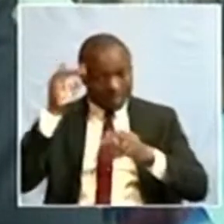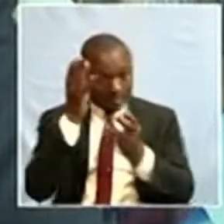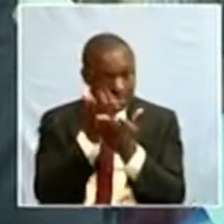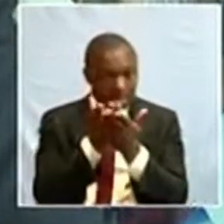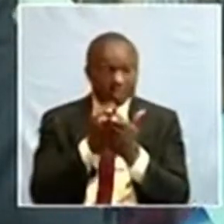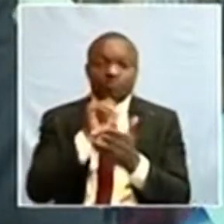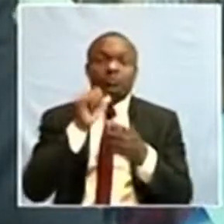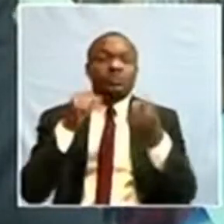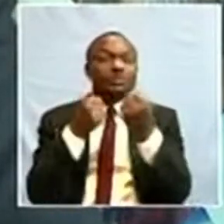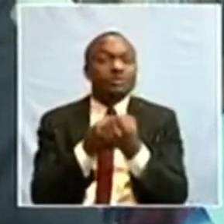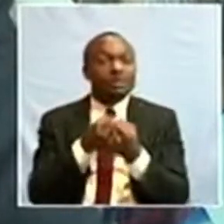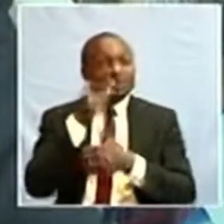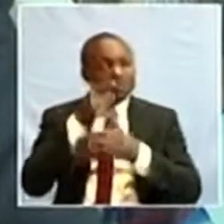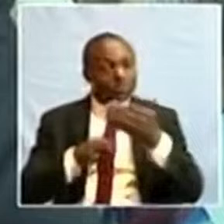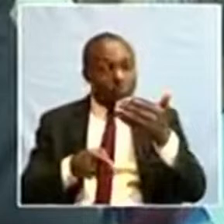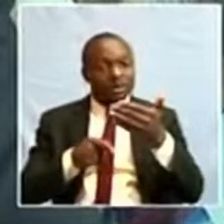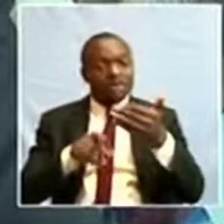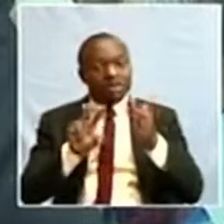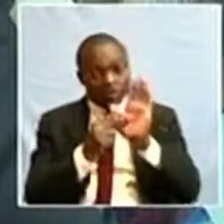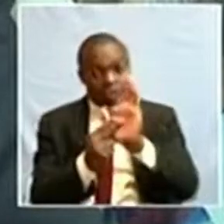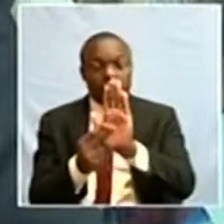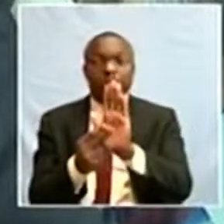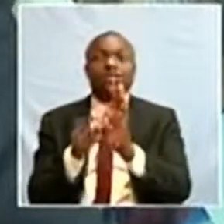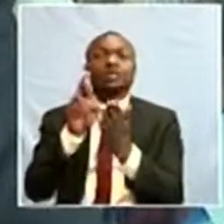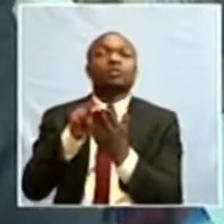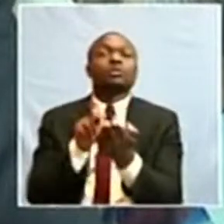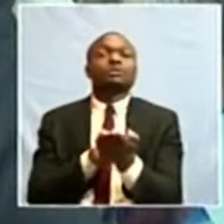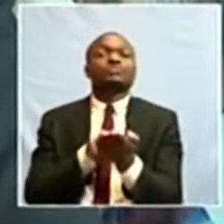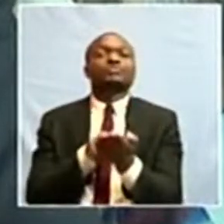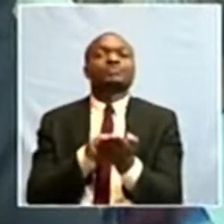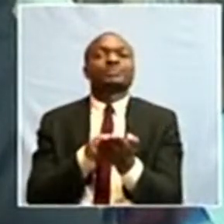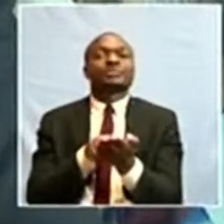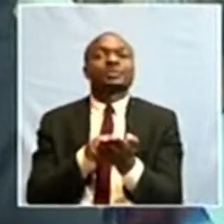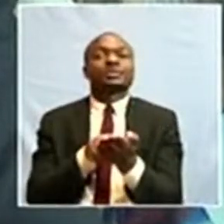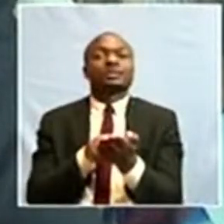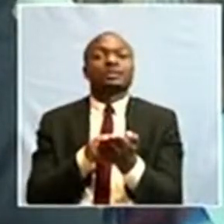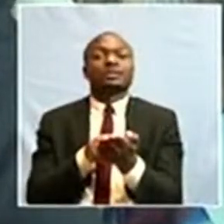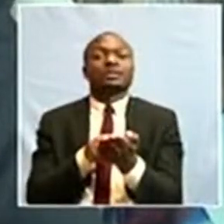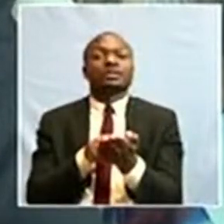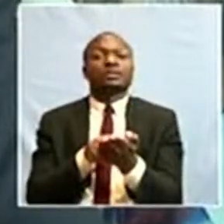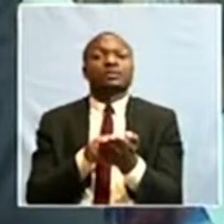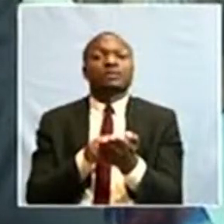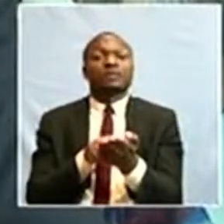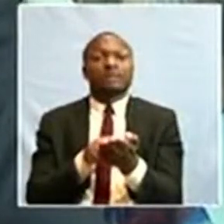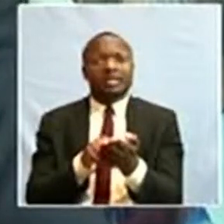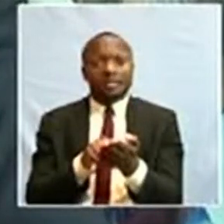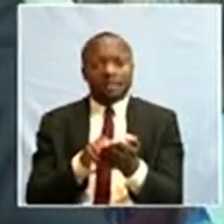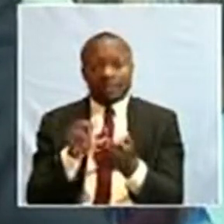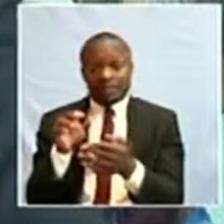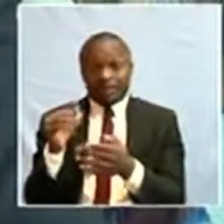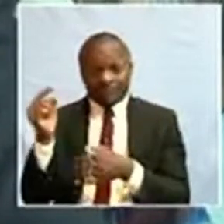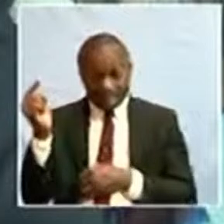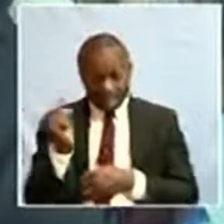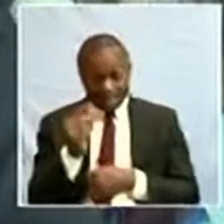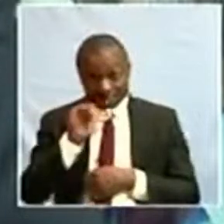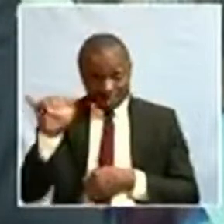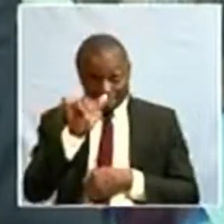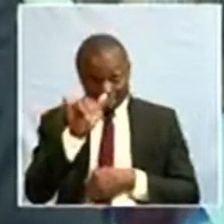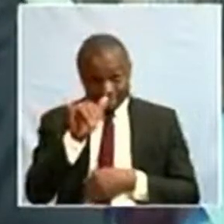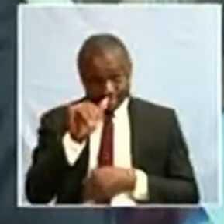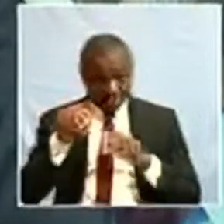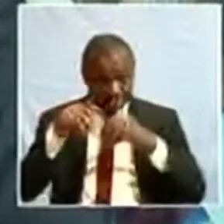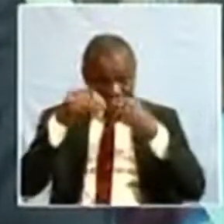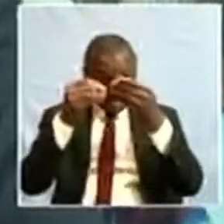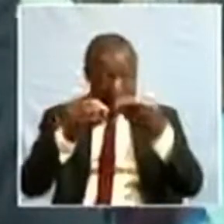not supported by what is prescribed in the standard. So when it comes to the standards on when you're issuing an audit